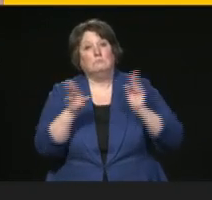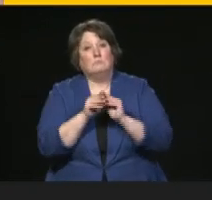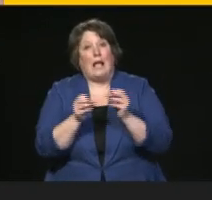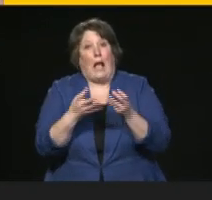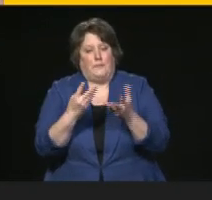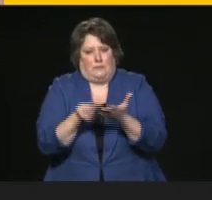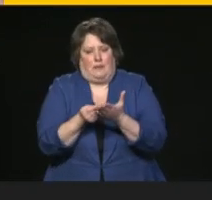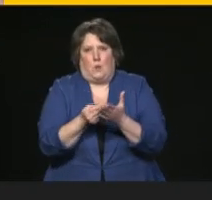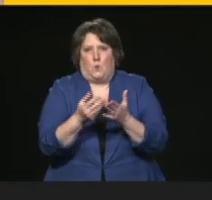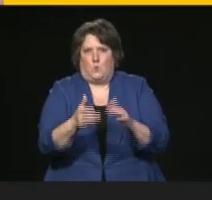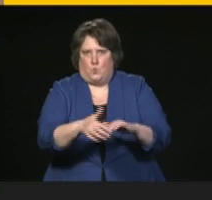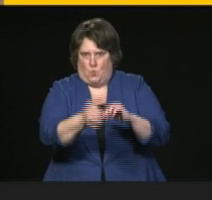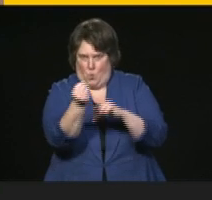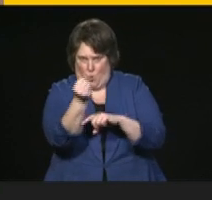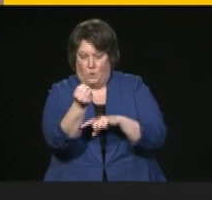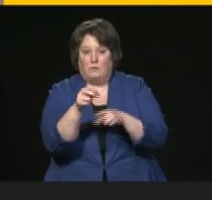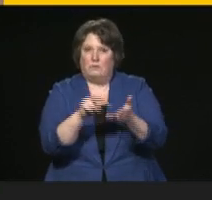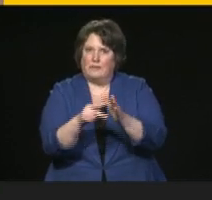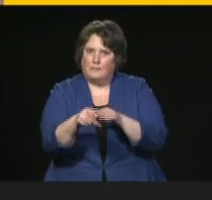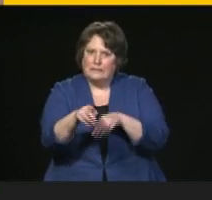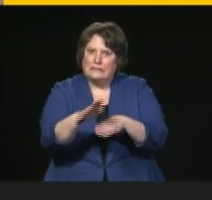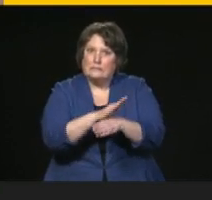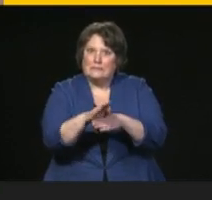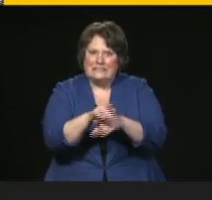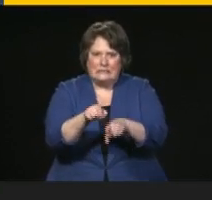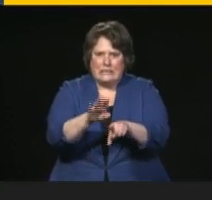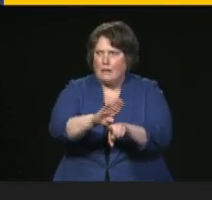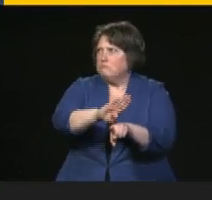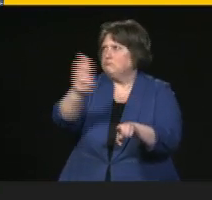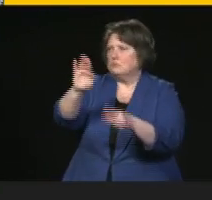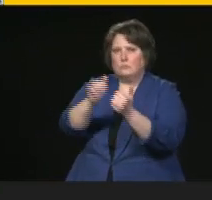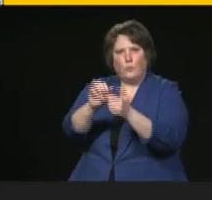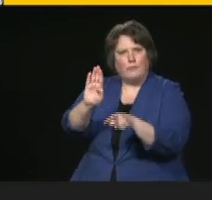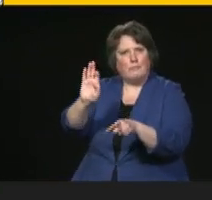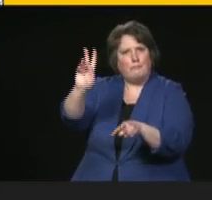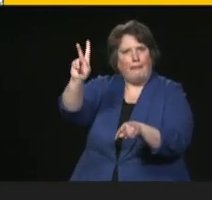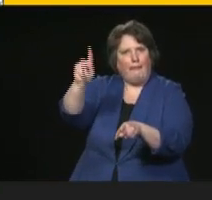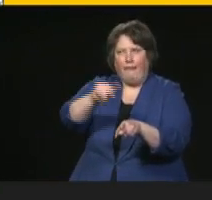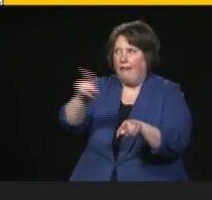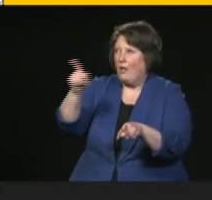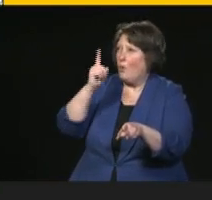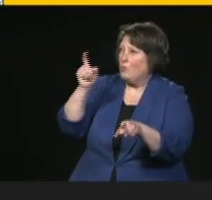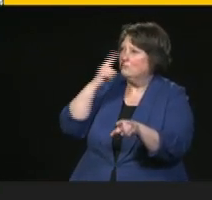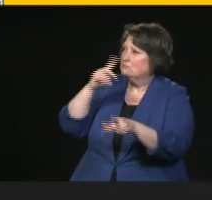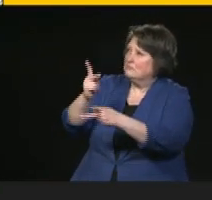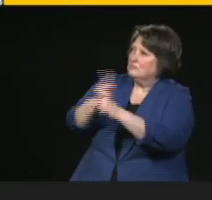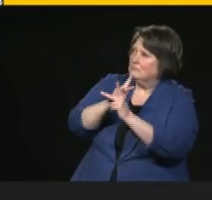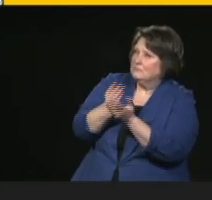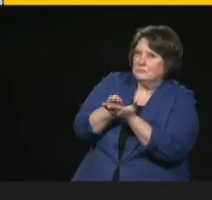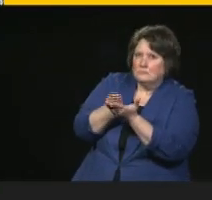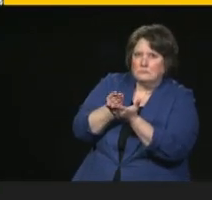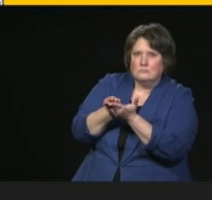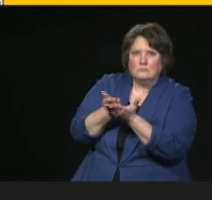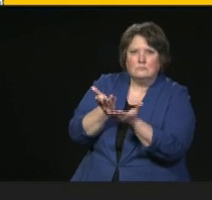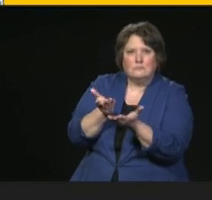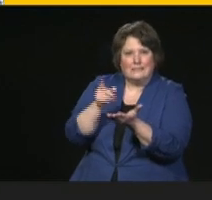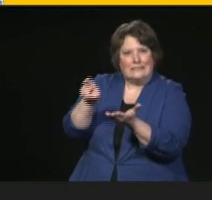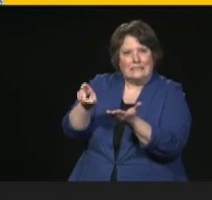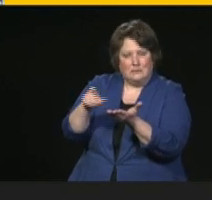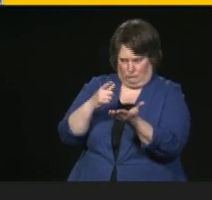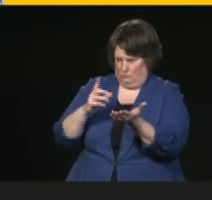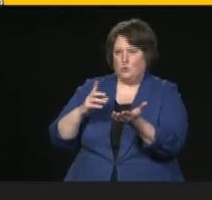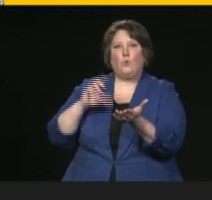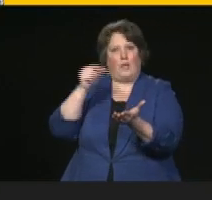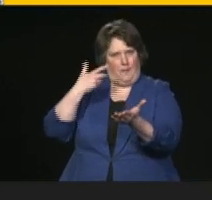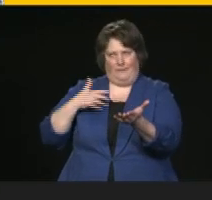financial institutions to access credit. And very importantly, that includes the $40,000